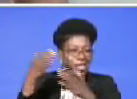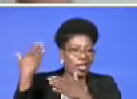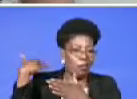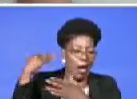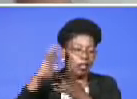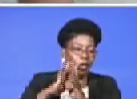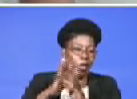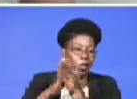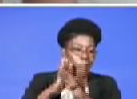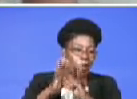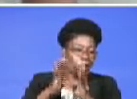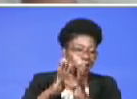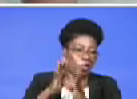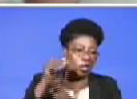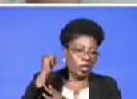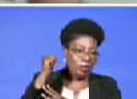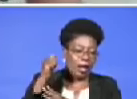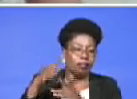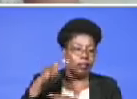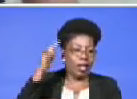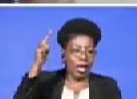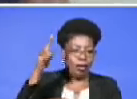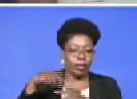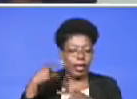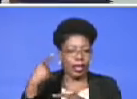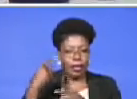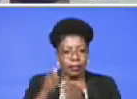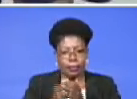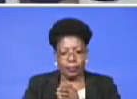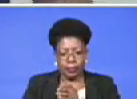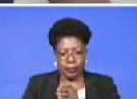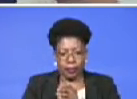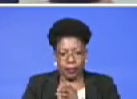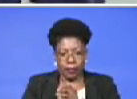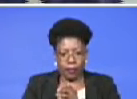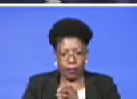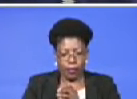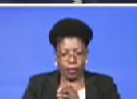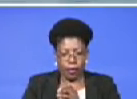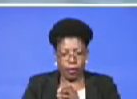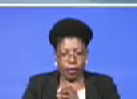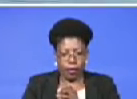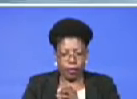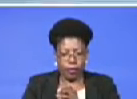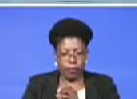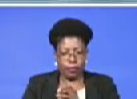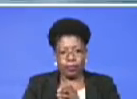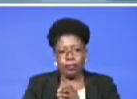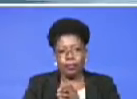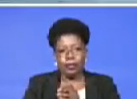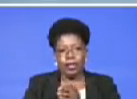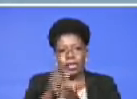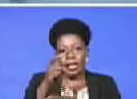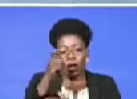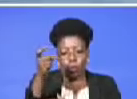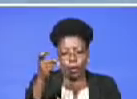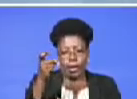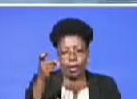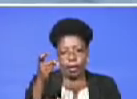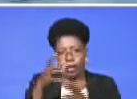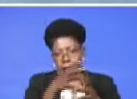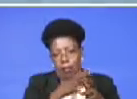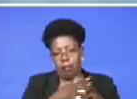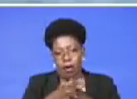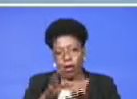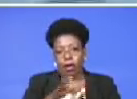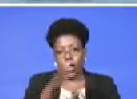race, but the wind did pick up though. The last couple of tacks we made was we had a little too much sail. And winning the Commodore Emeritus Cup